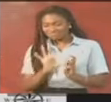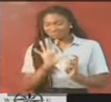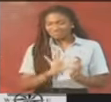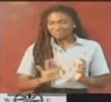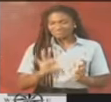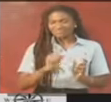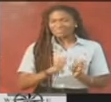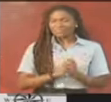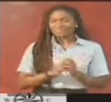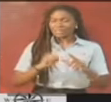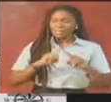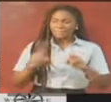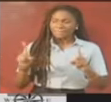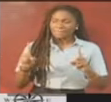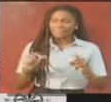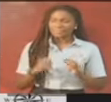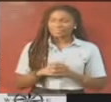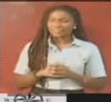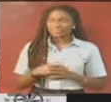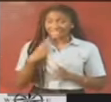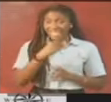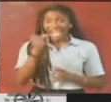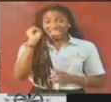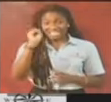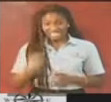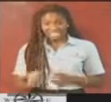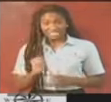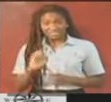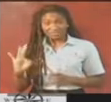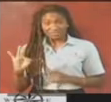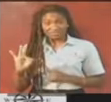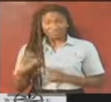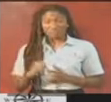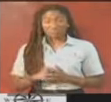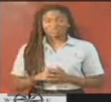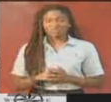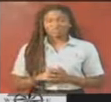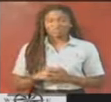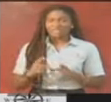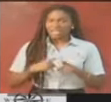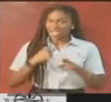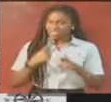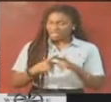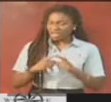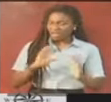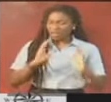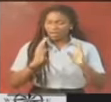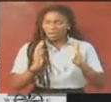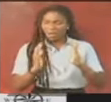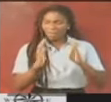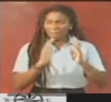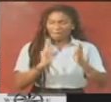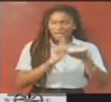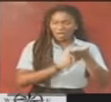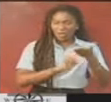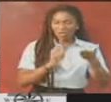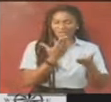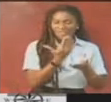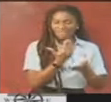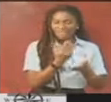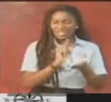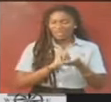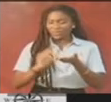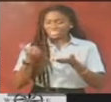look at the same data for the same type of map for epidemiological weeks 15 and 16, we note the increased